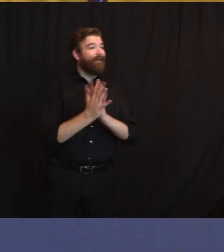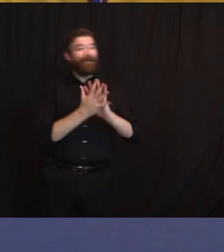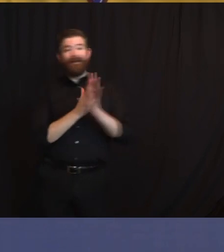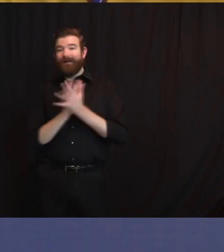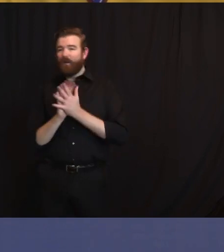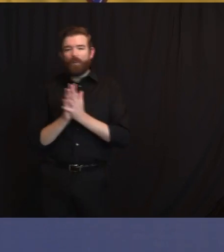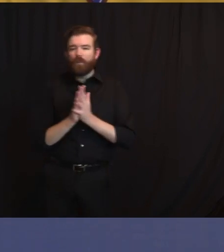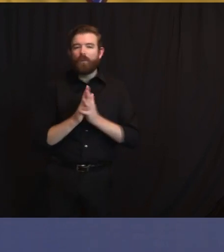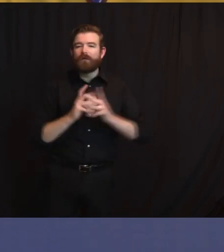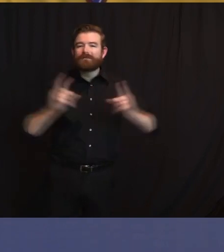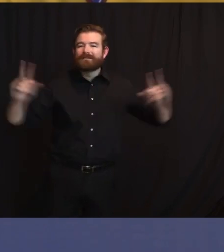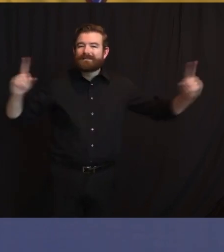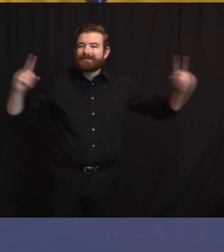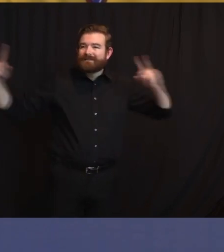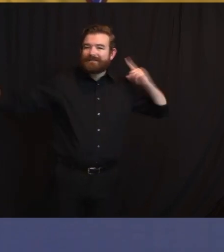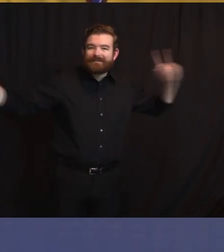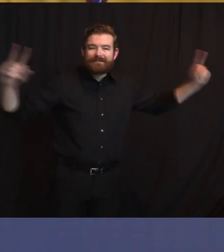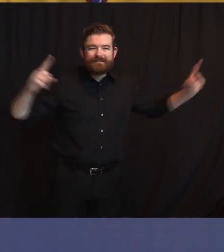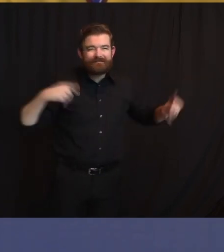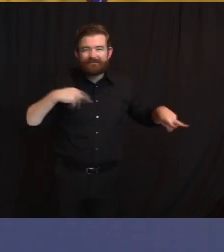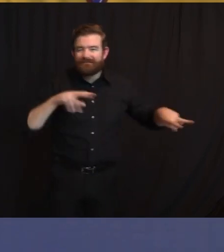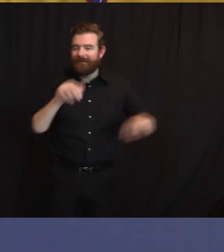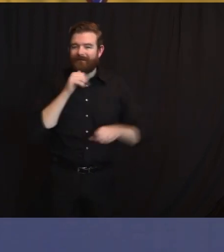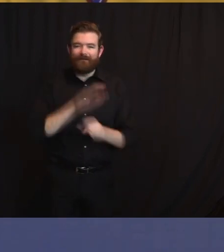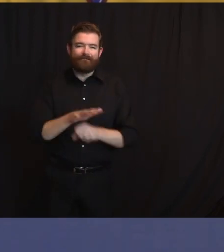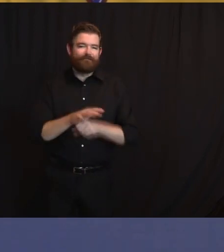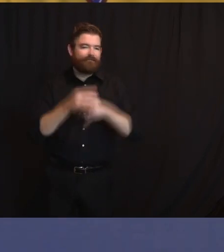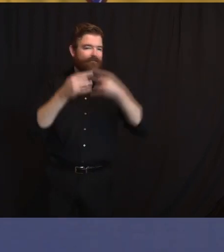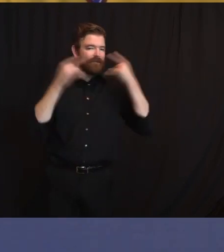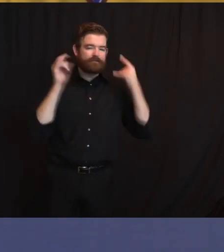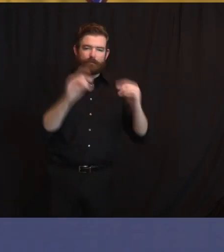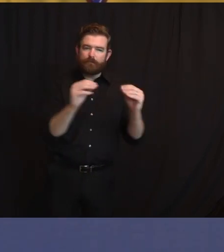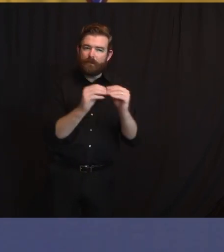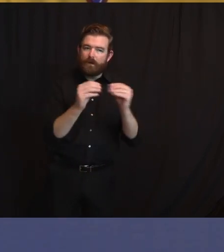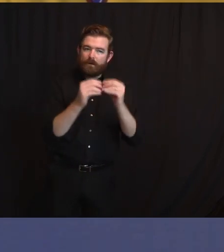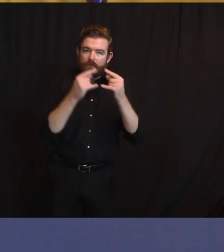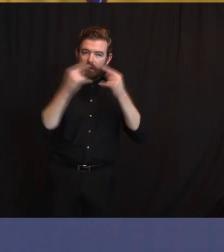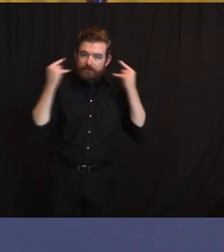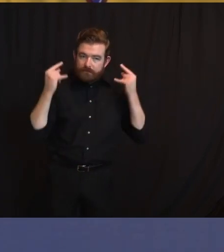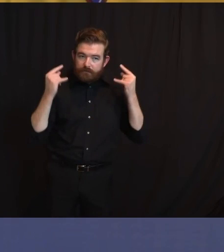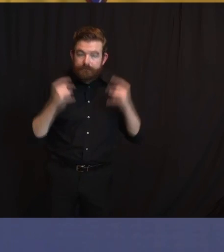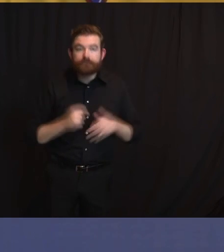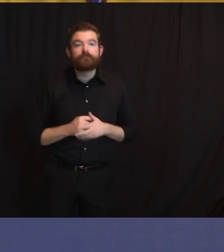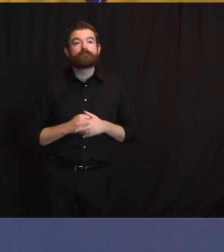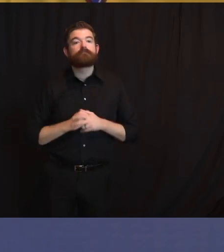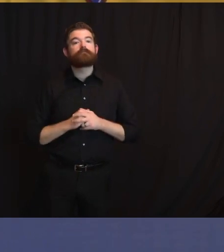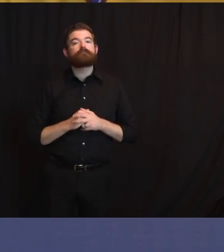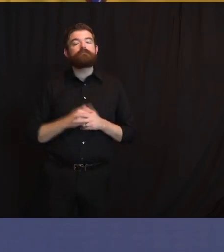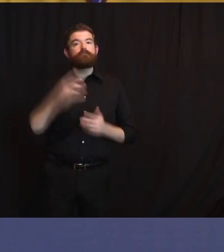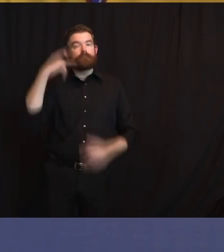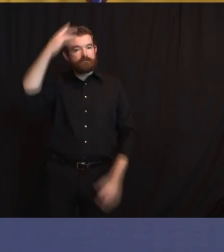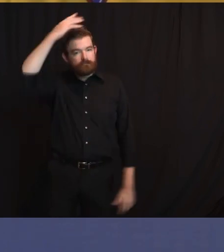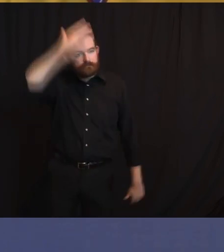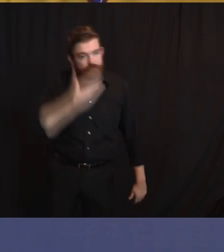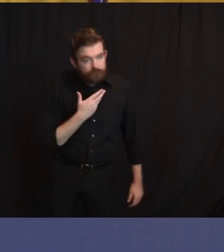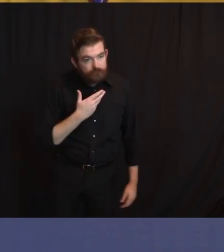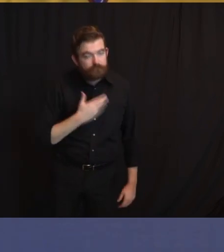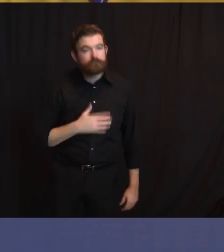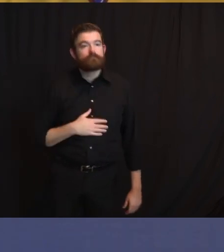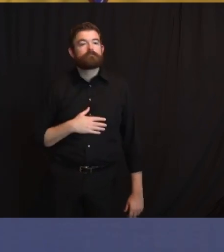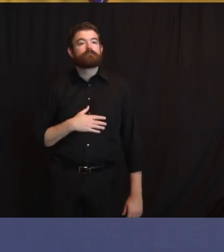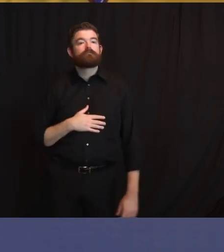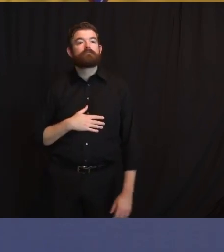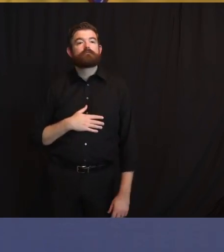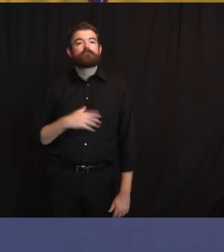say. Keep away from each other and keep your face covered. There's no political statement you're making. You're making a statement